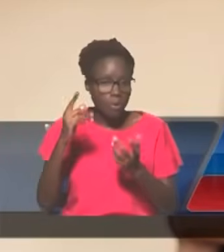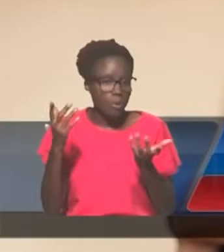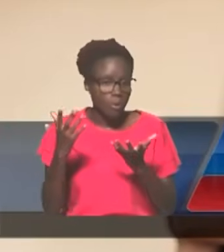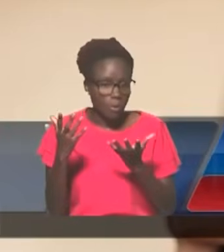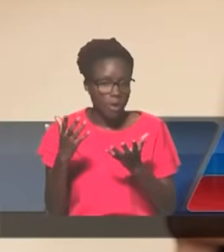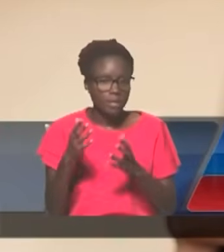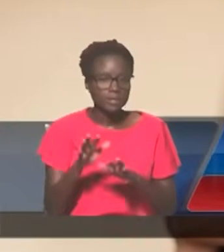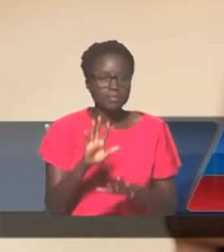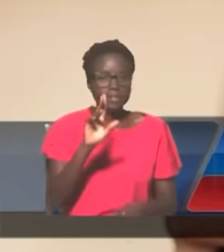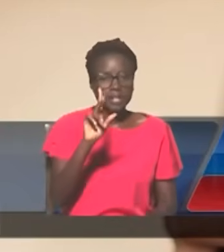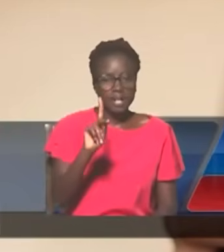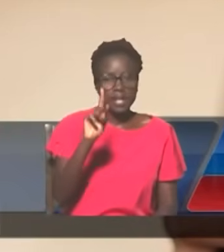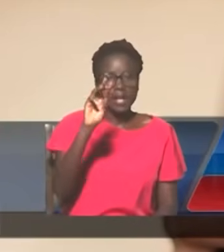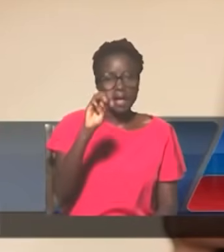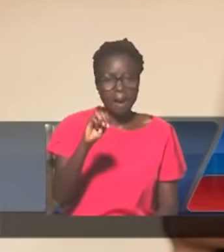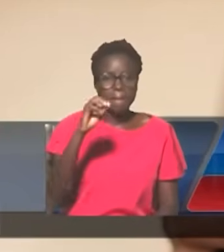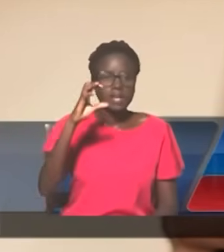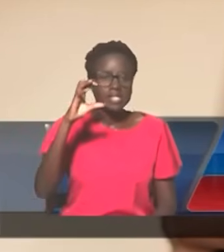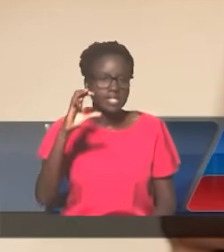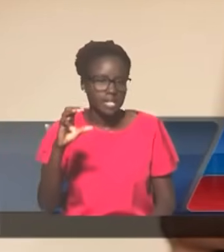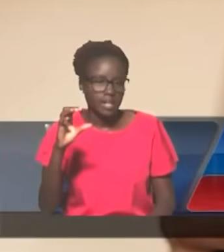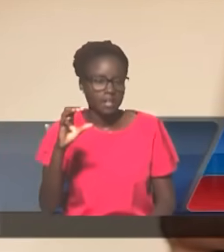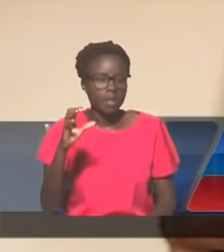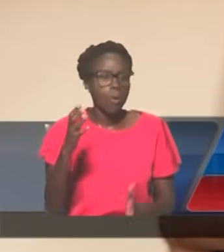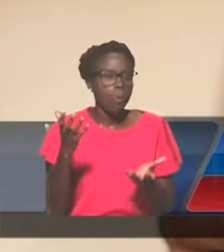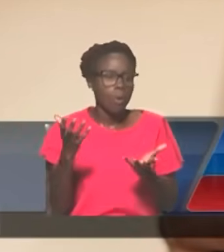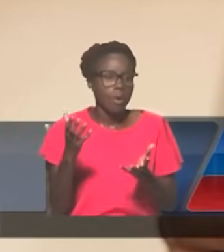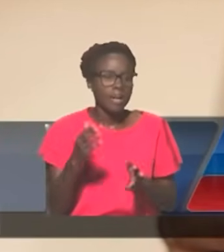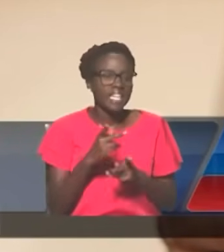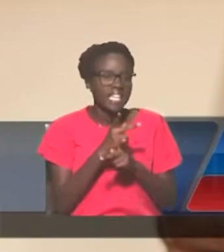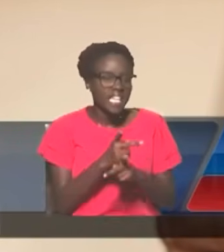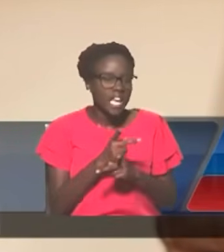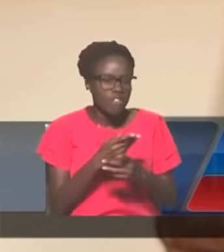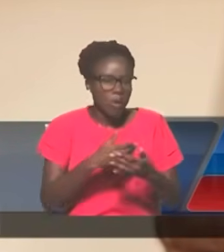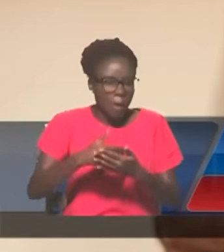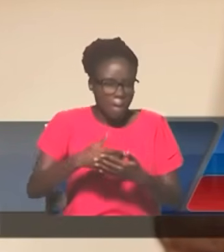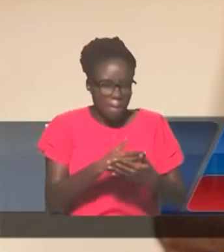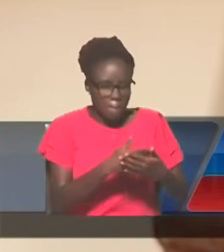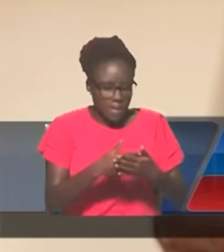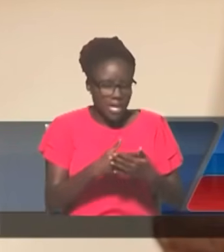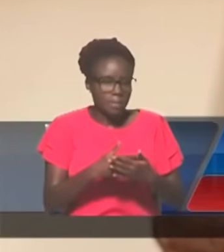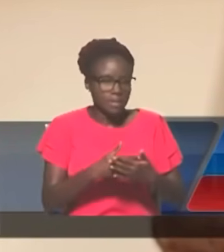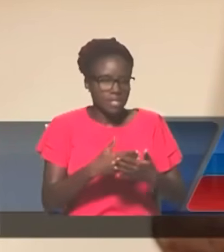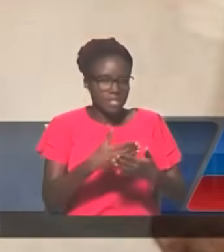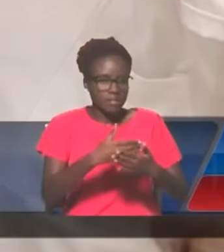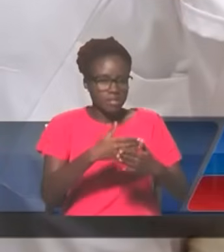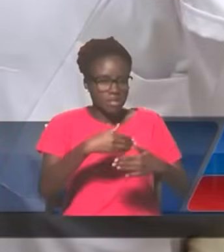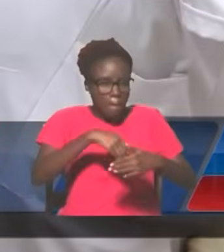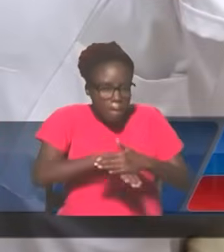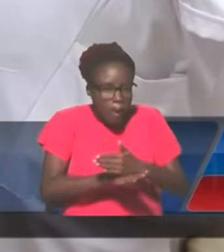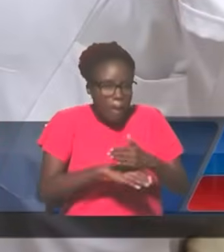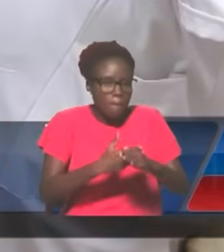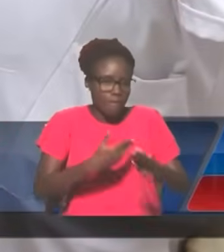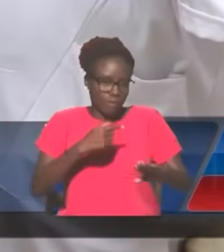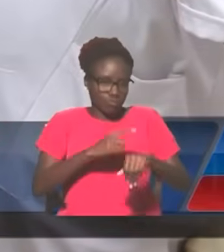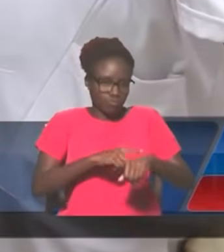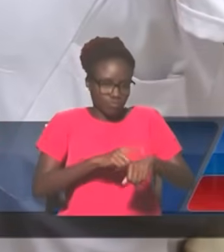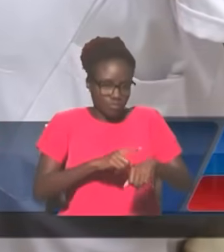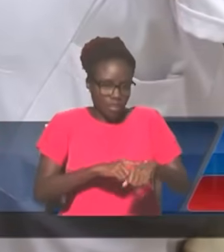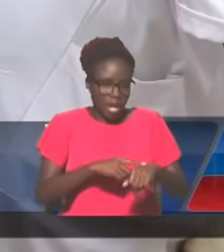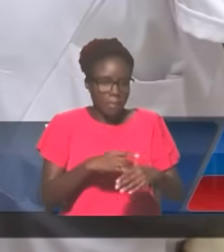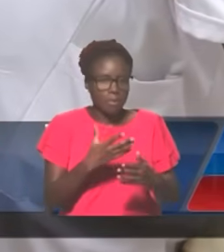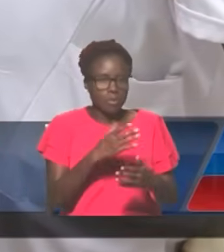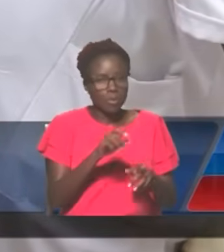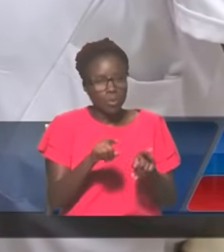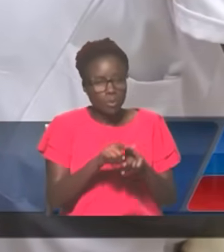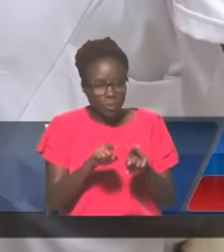Mother Care (KMC). KMC is a method of caring for premature or low birth weight infants, emphasizing skin-to-skin contact